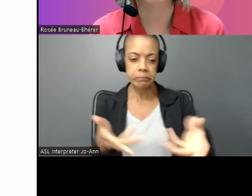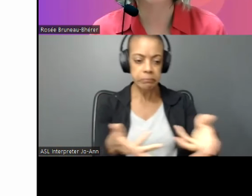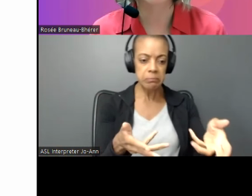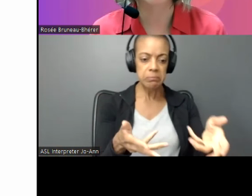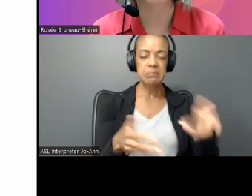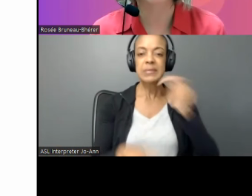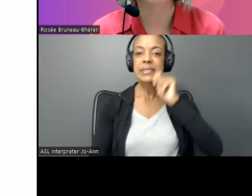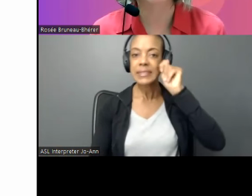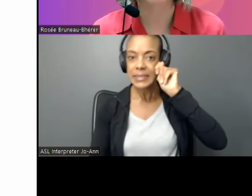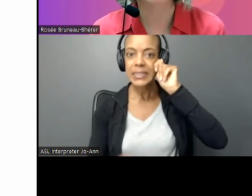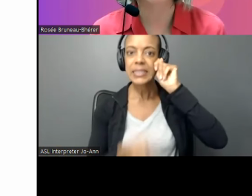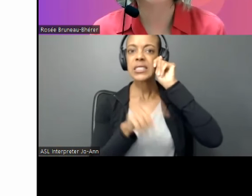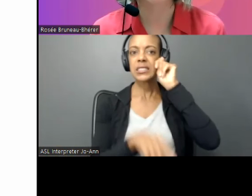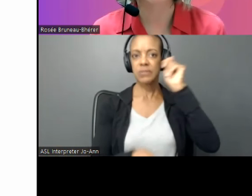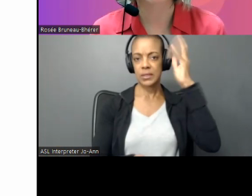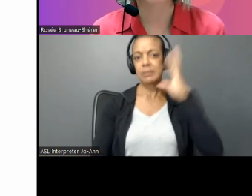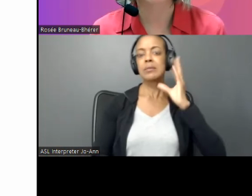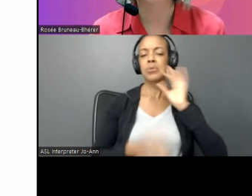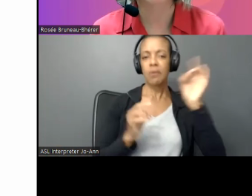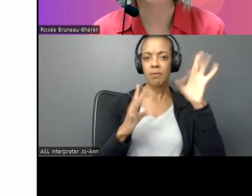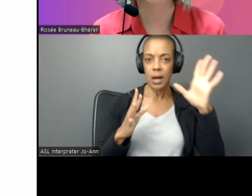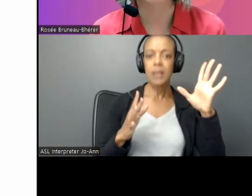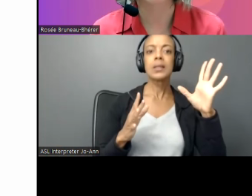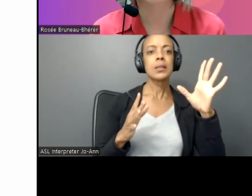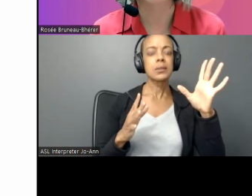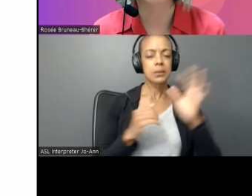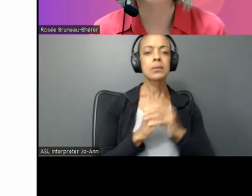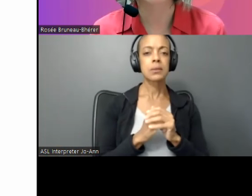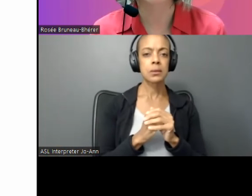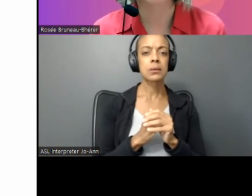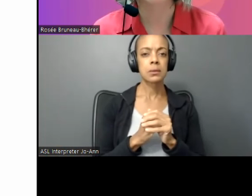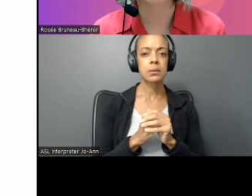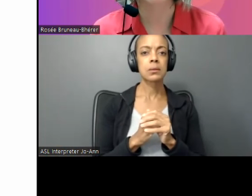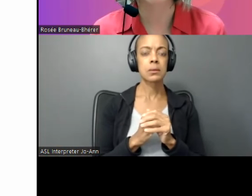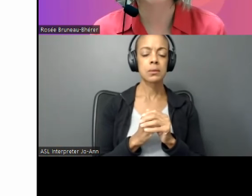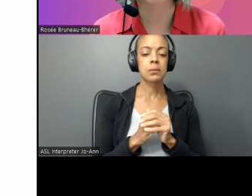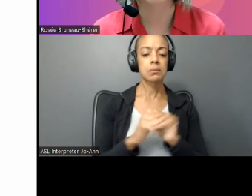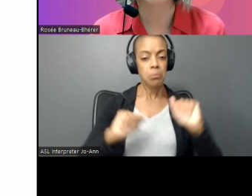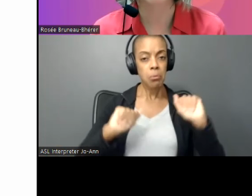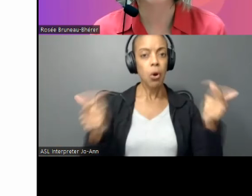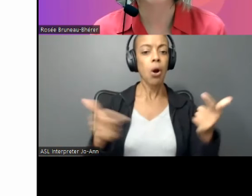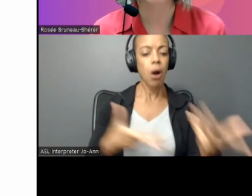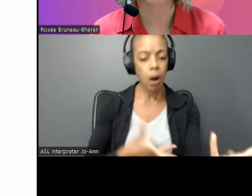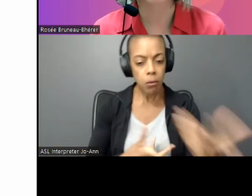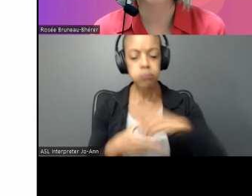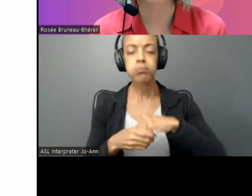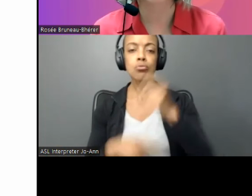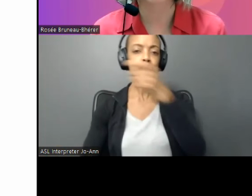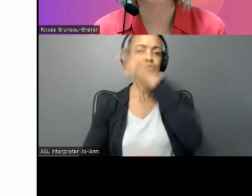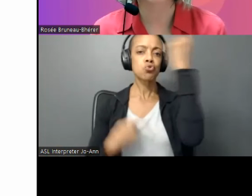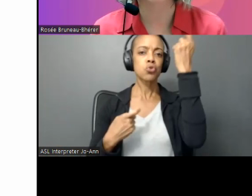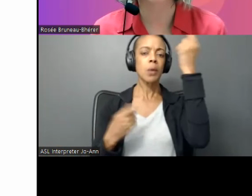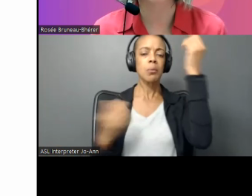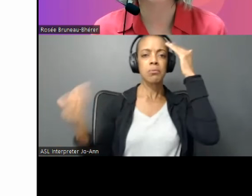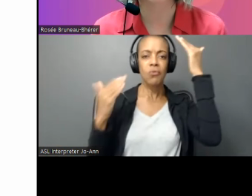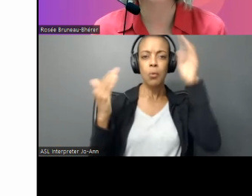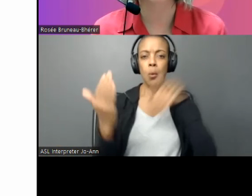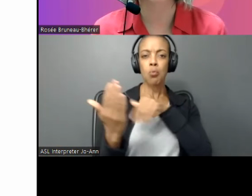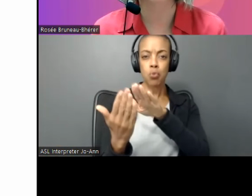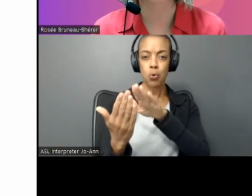adolescents who've been exposed to violence, and to bring everyone into this trauma-informed approach. What we know is